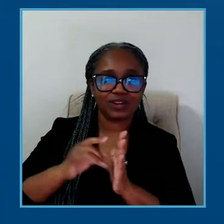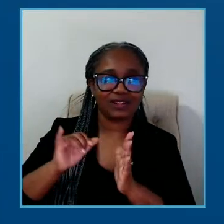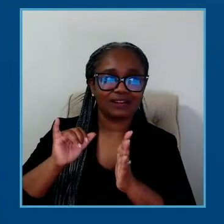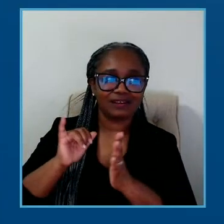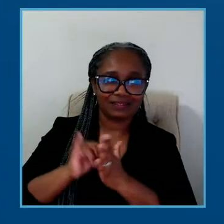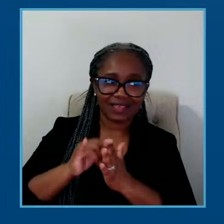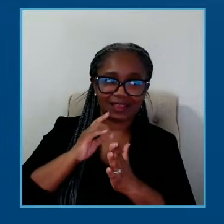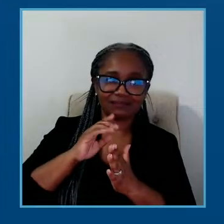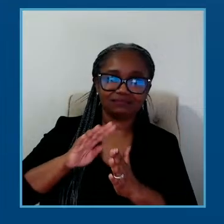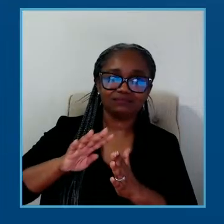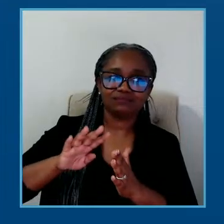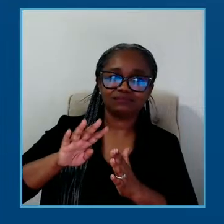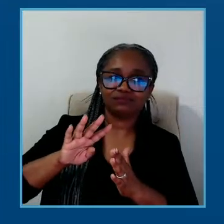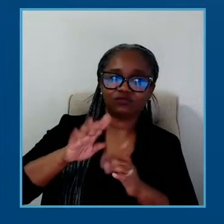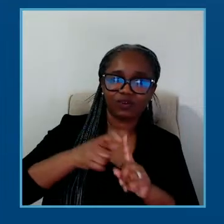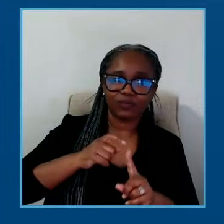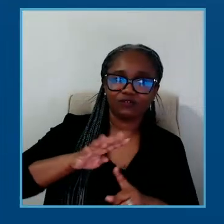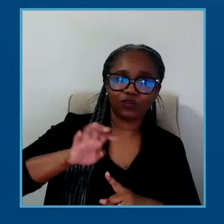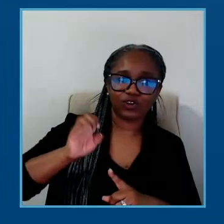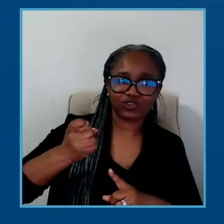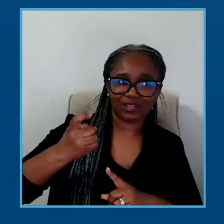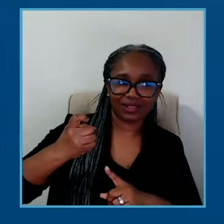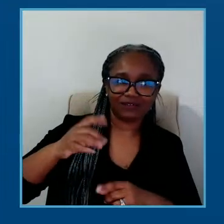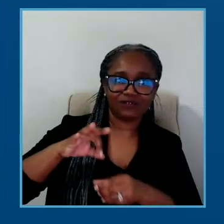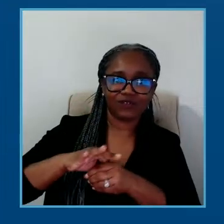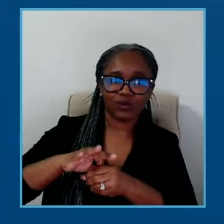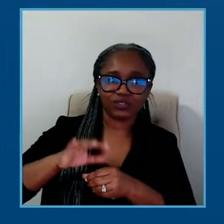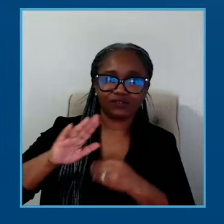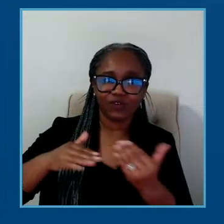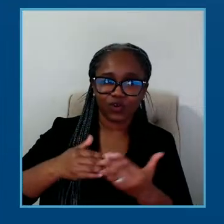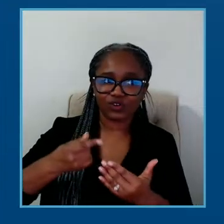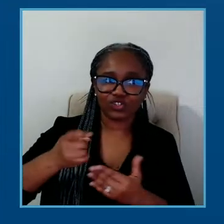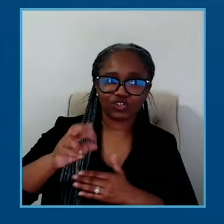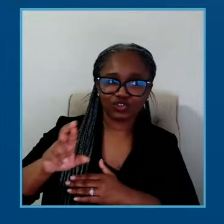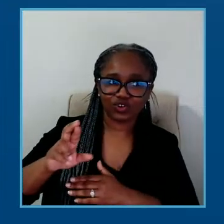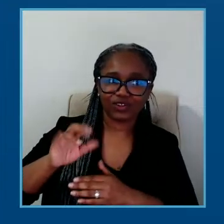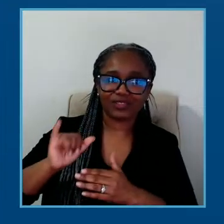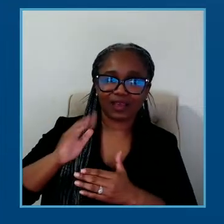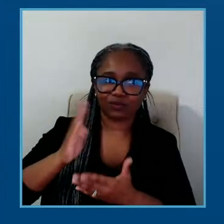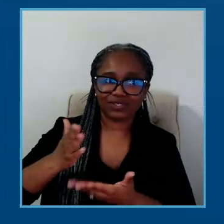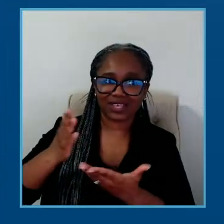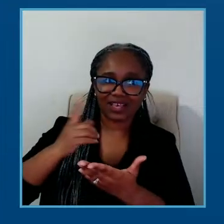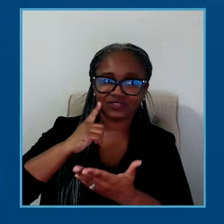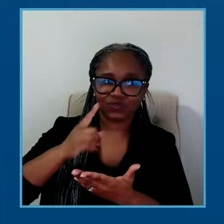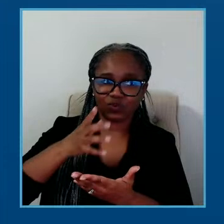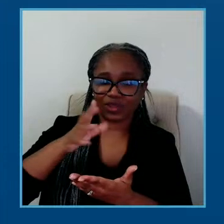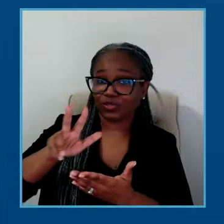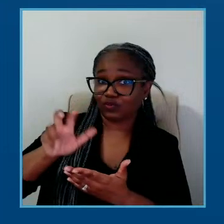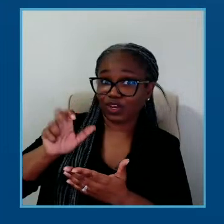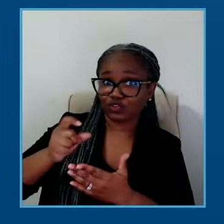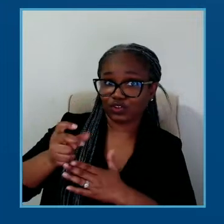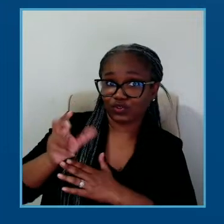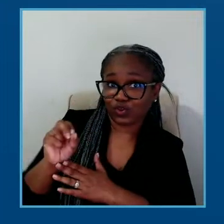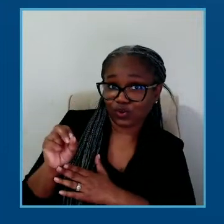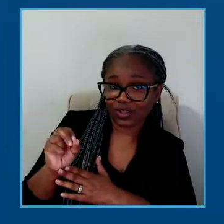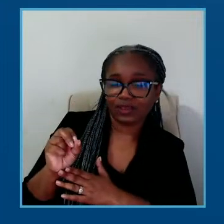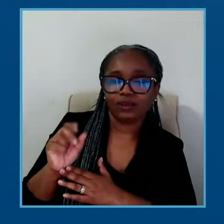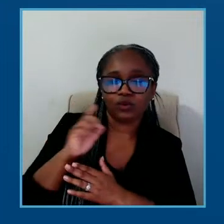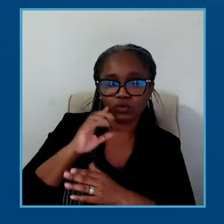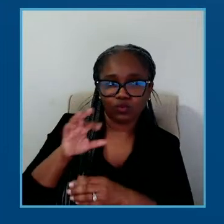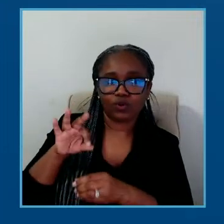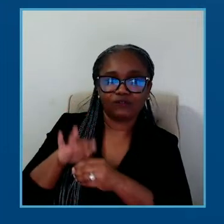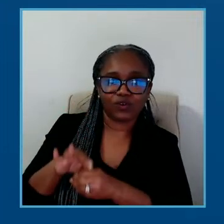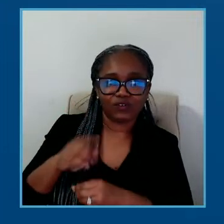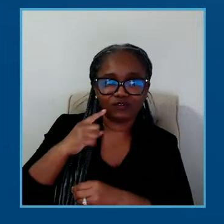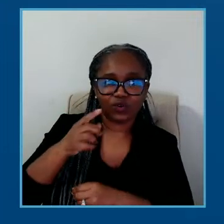330.5 were cast for women, leaving 110.5 male votes cast in the all-gender election. The combined vote tally makes it